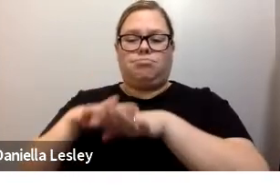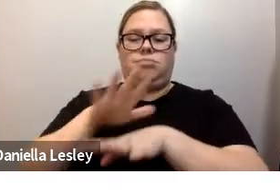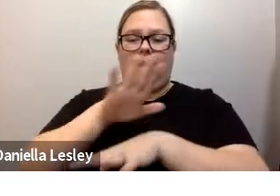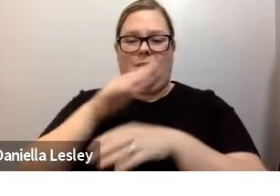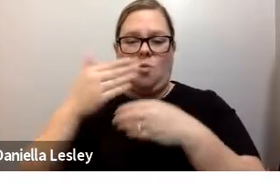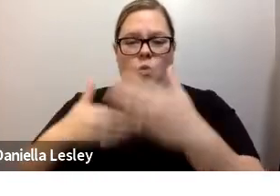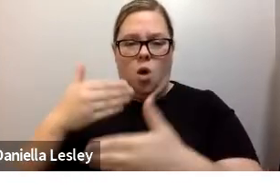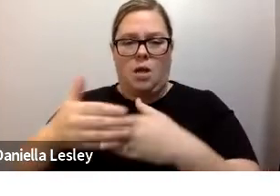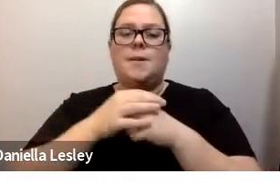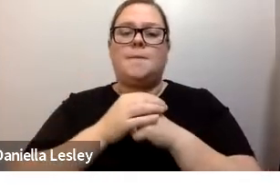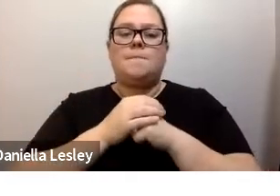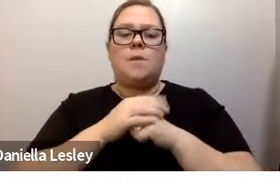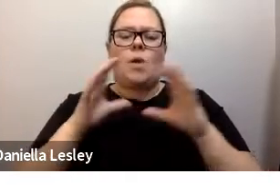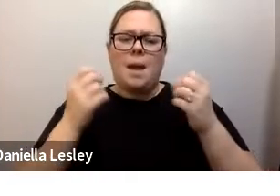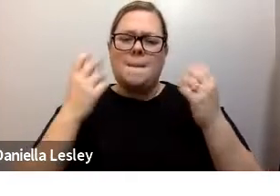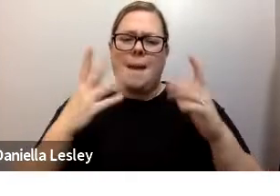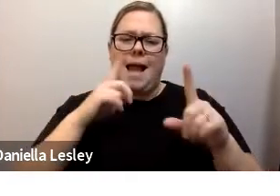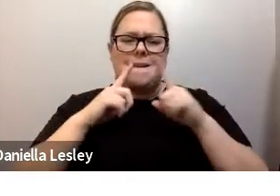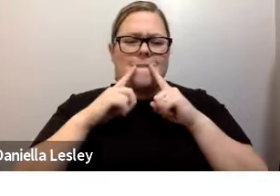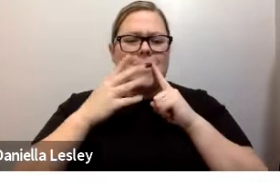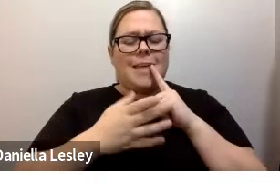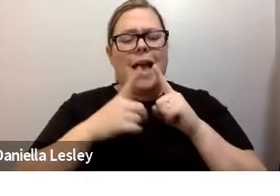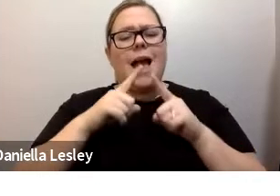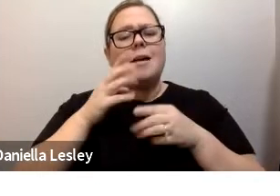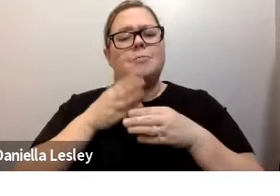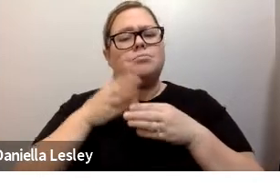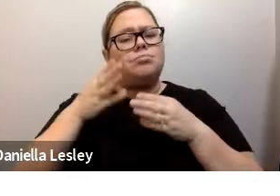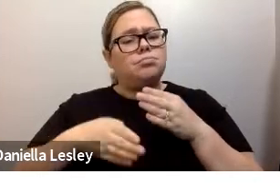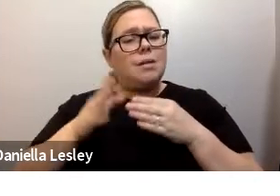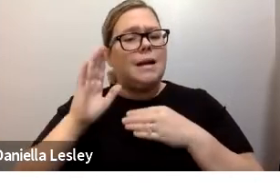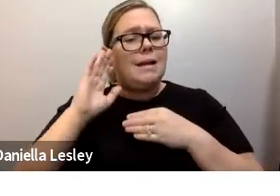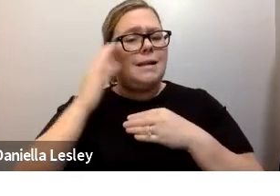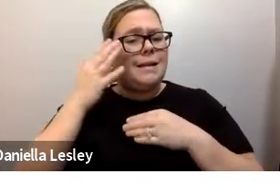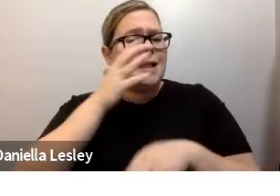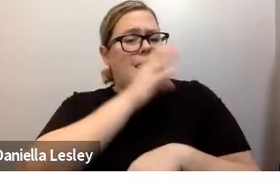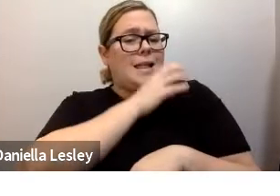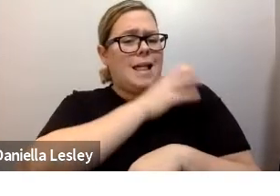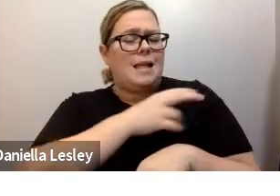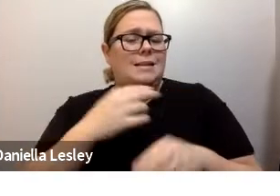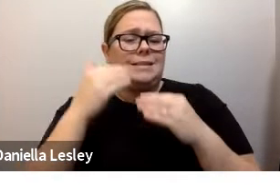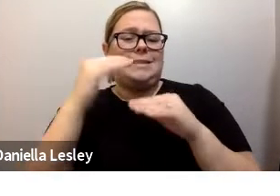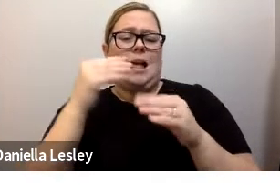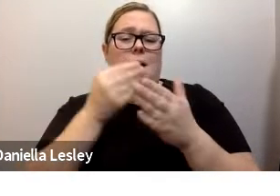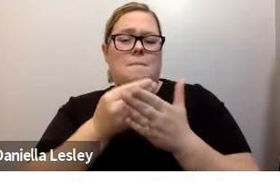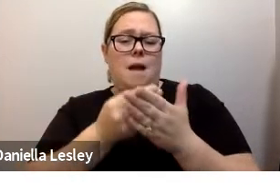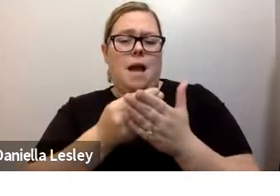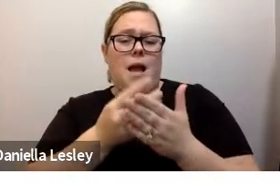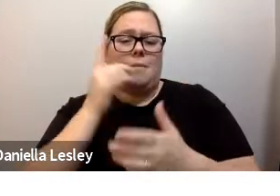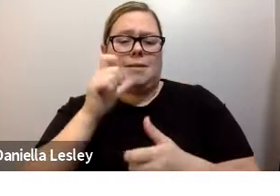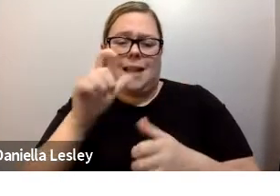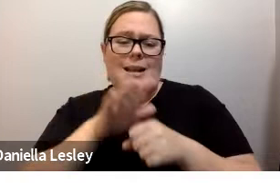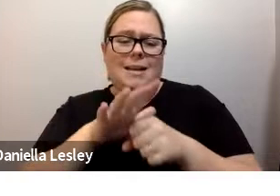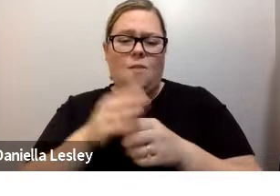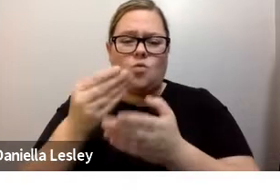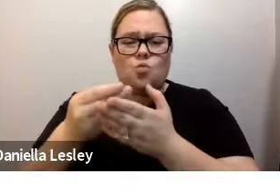lot of interviews with them, and ultimately it just looked like the clinics were really kind of cash strapped due to falling reimbursement rates. They were